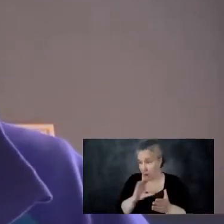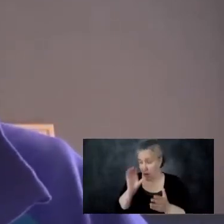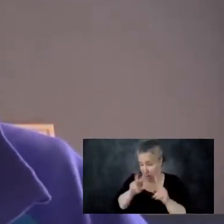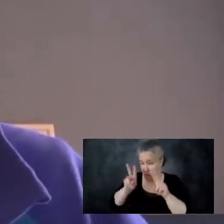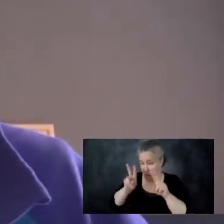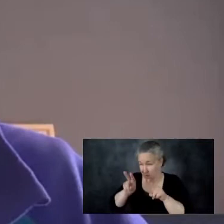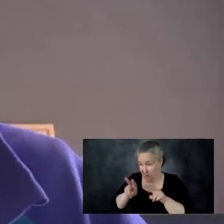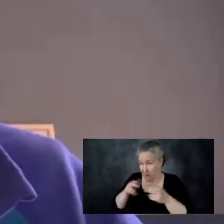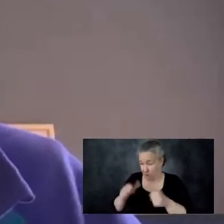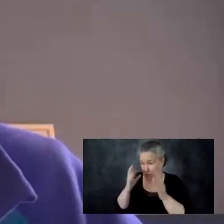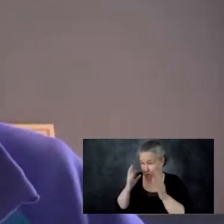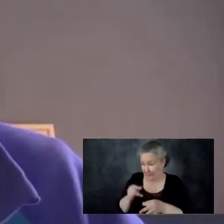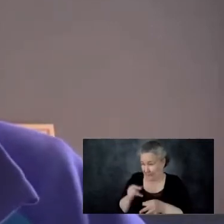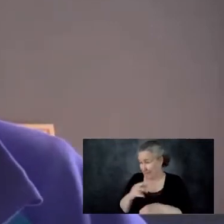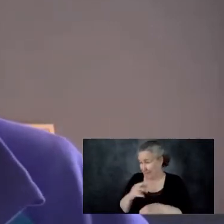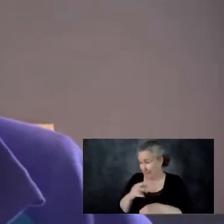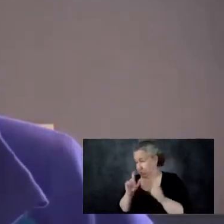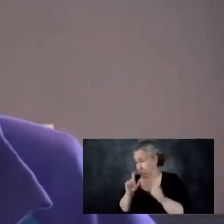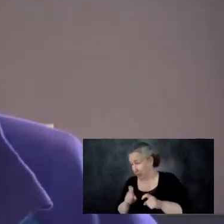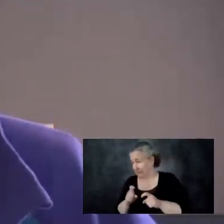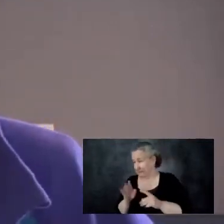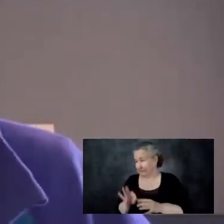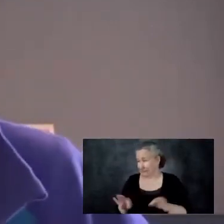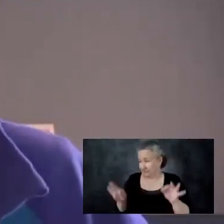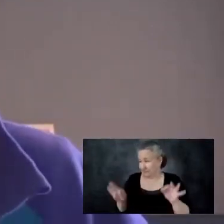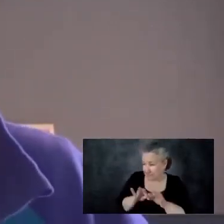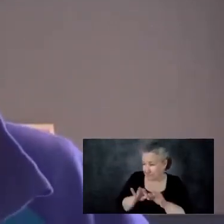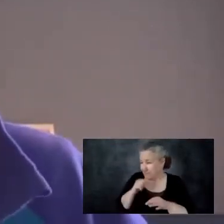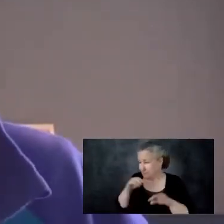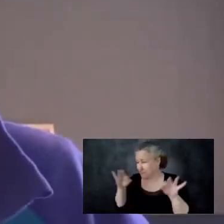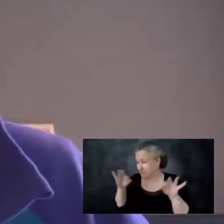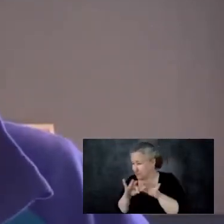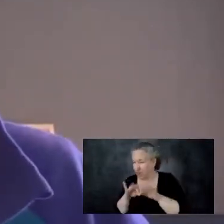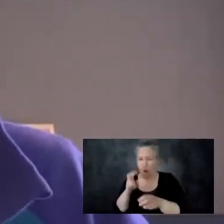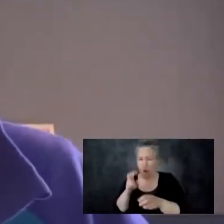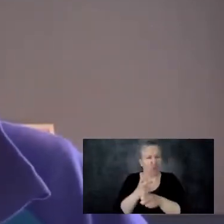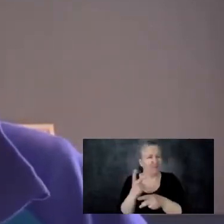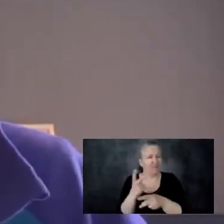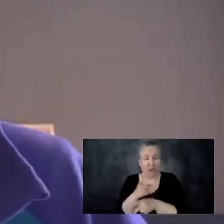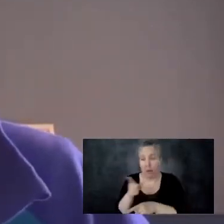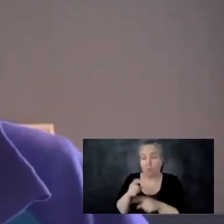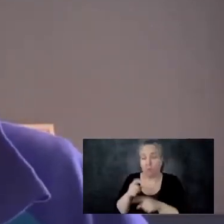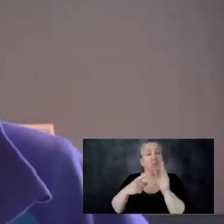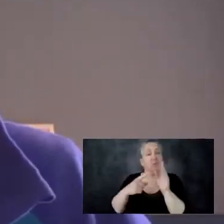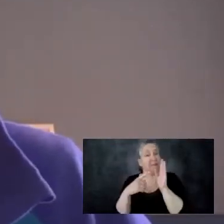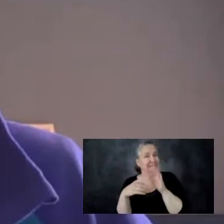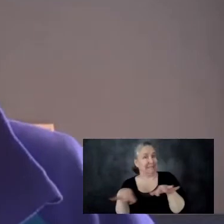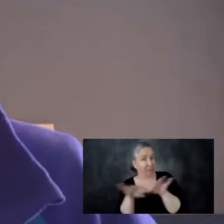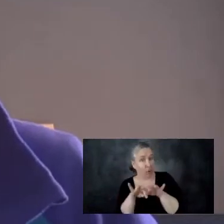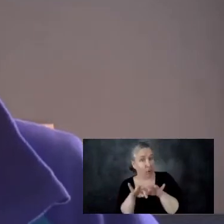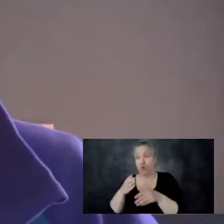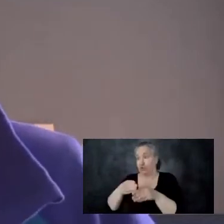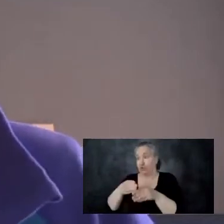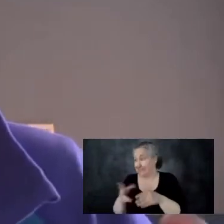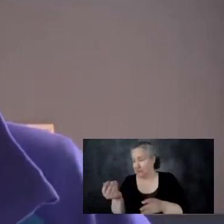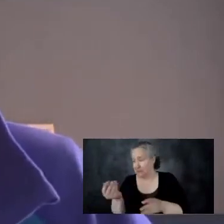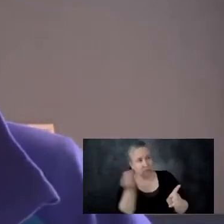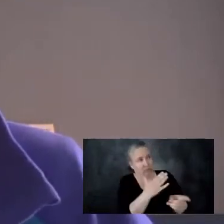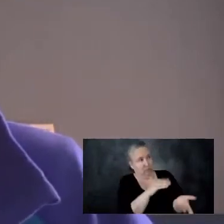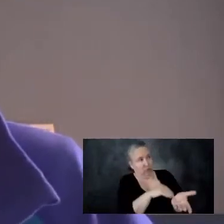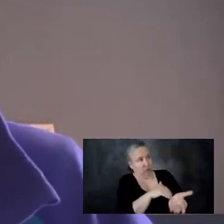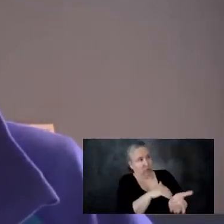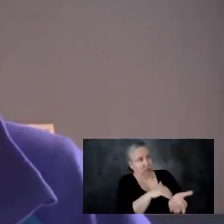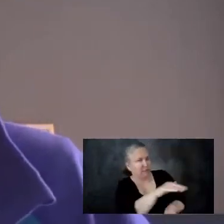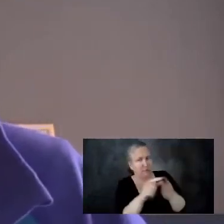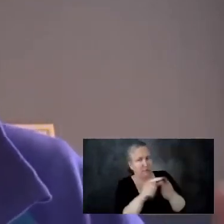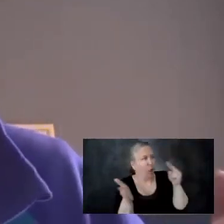whether a trial is important or not, but that's where it's important to share those results with your physician and have them